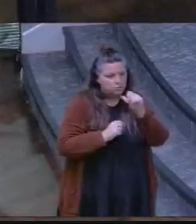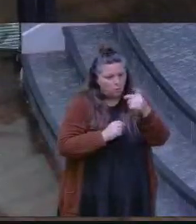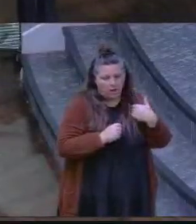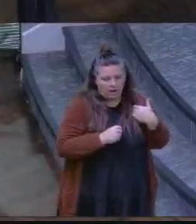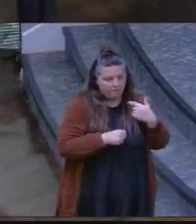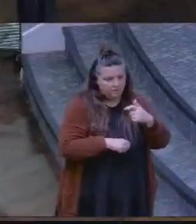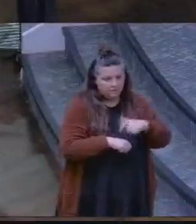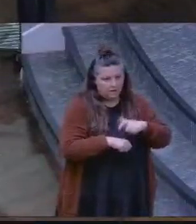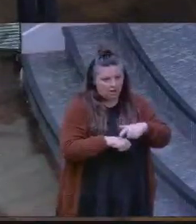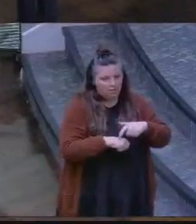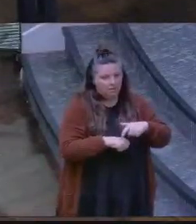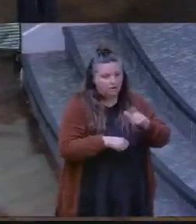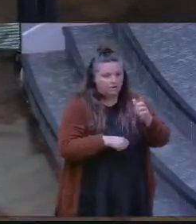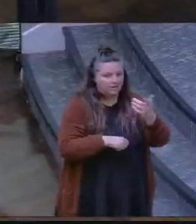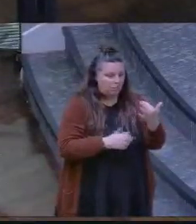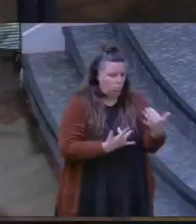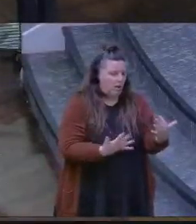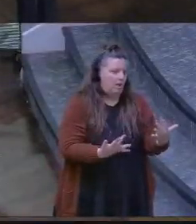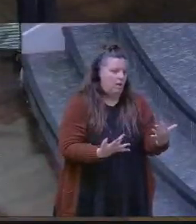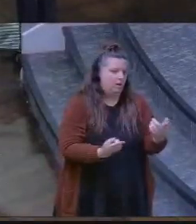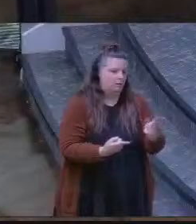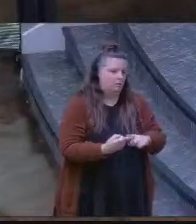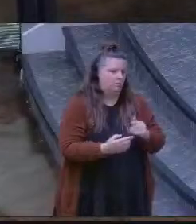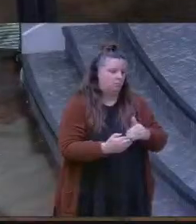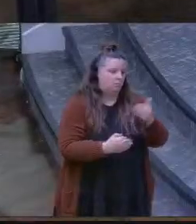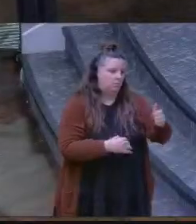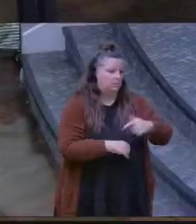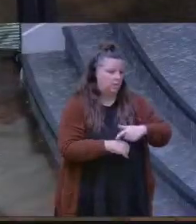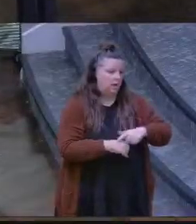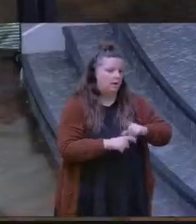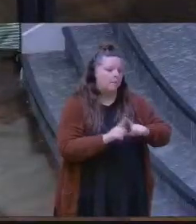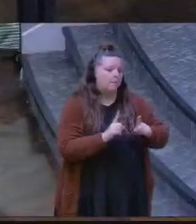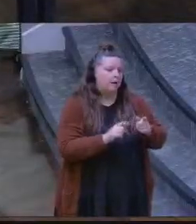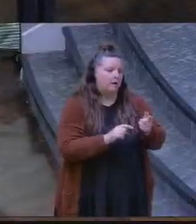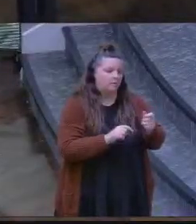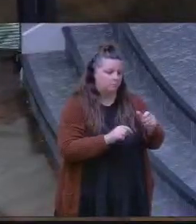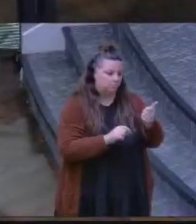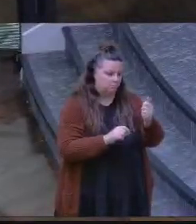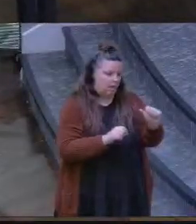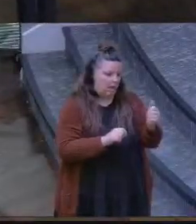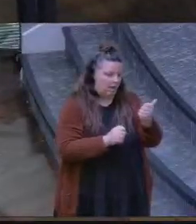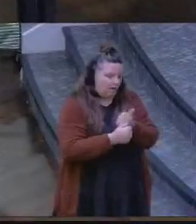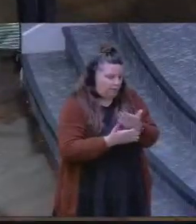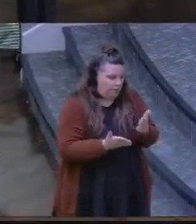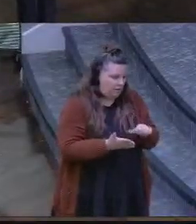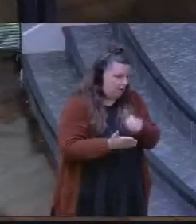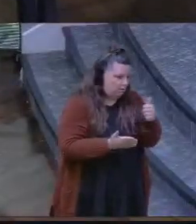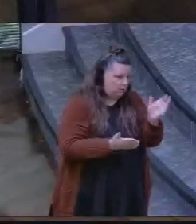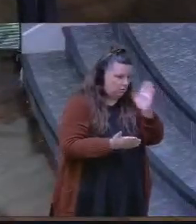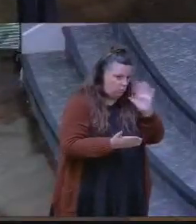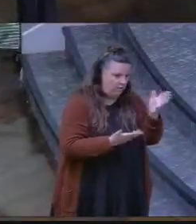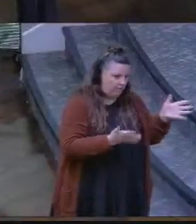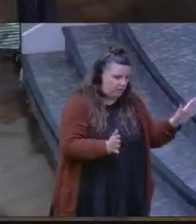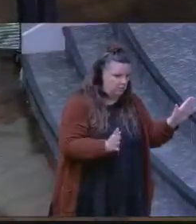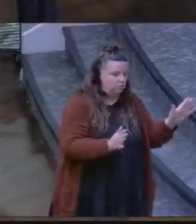full renovation to get all the barred units, but we'll get everything else done in that building over the summer that's not part of that.